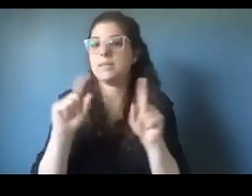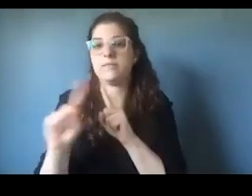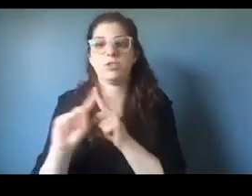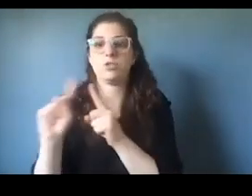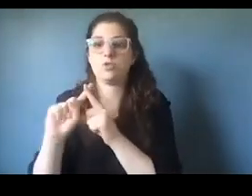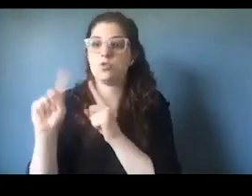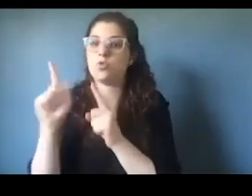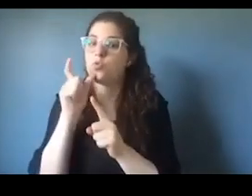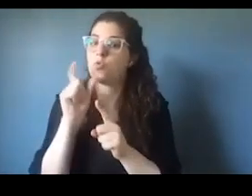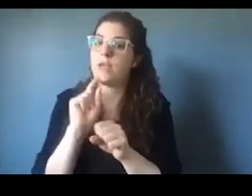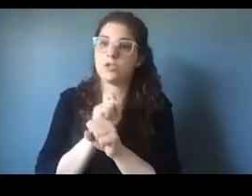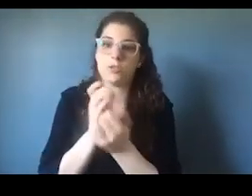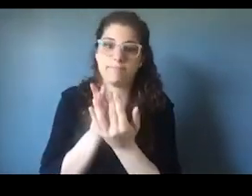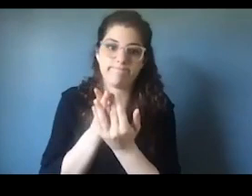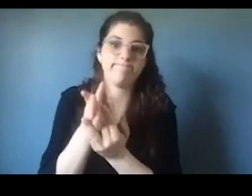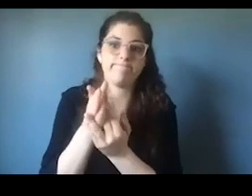actually getting through.